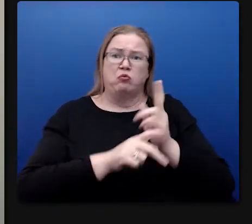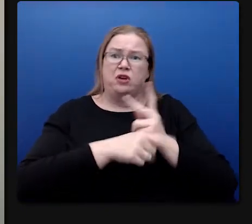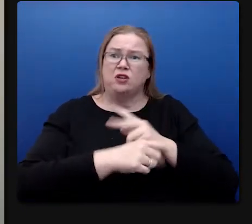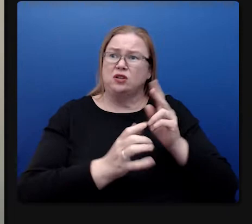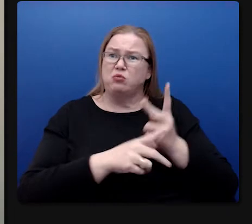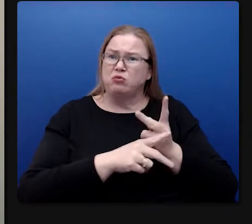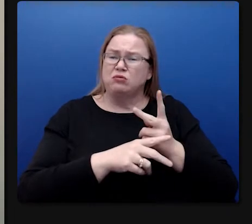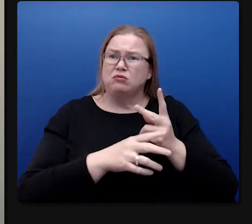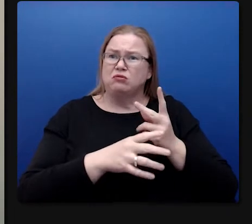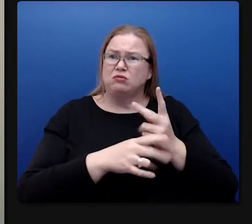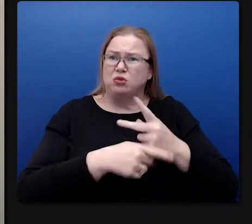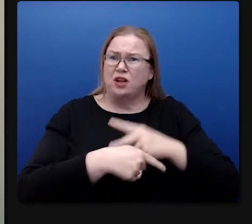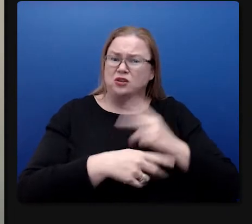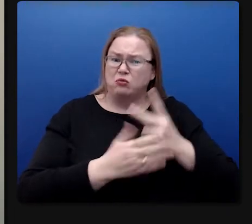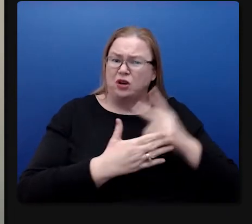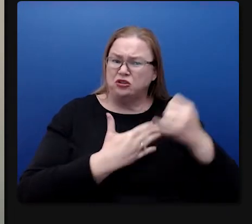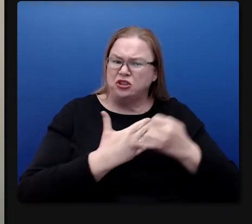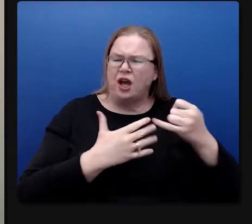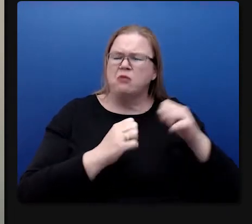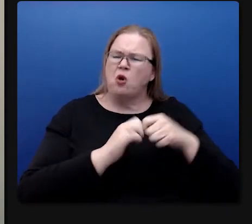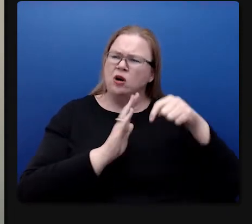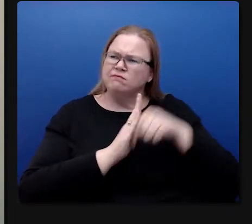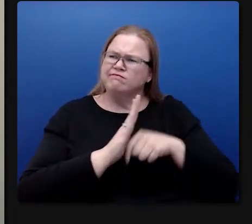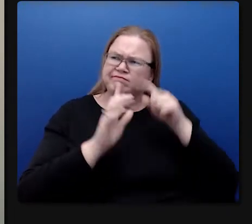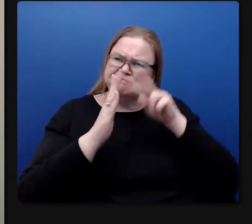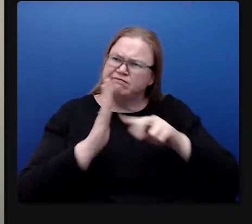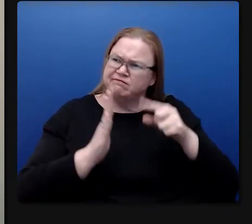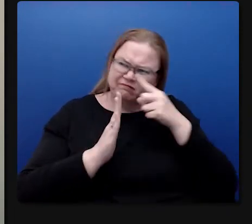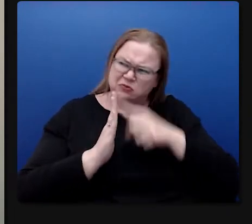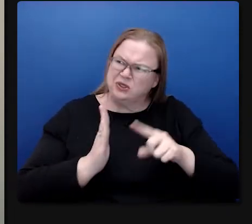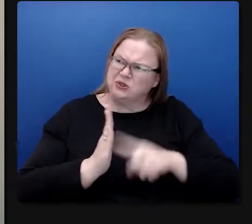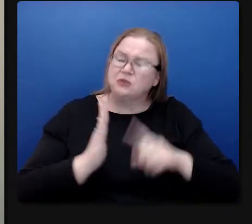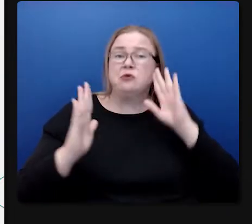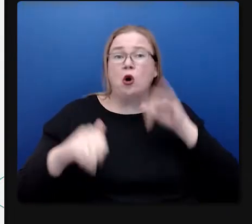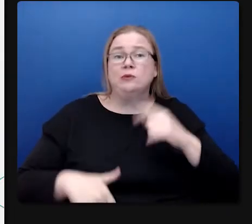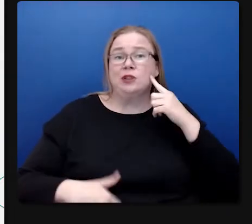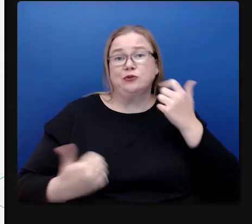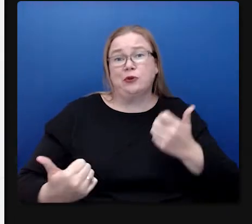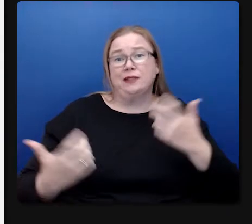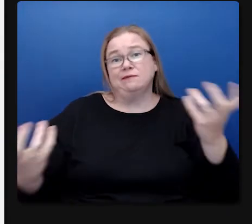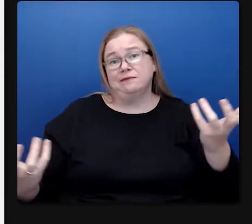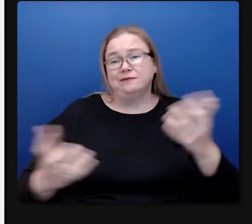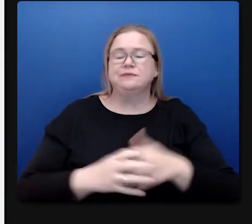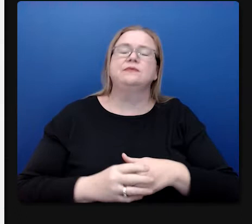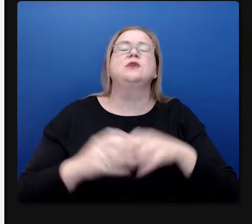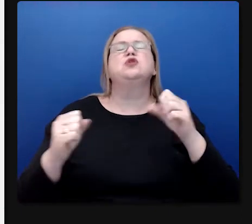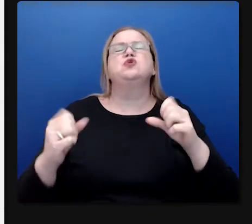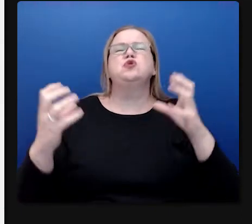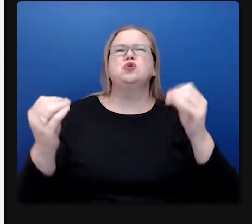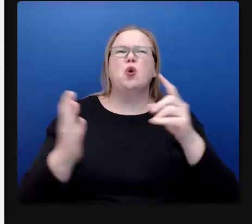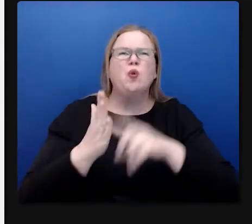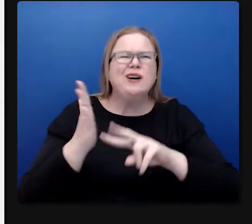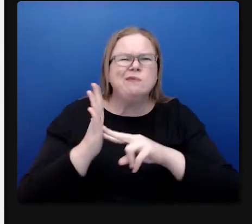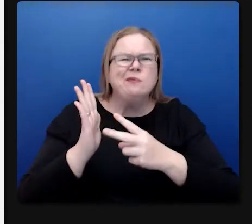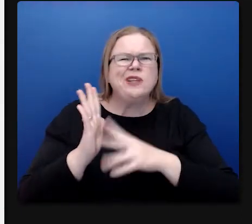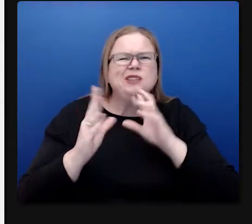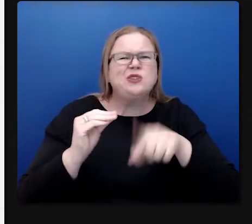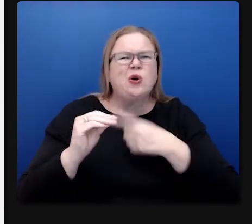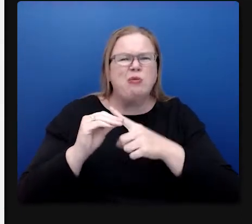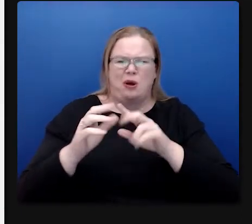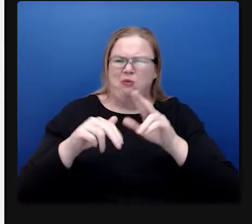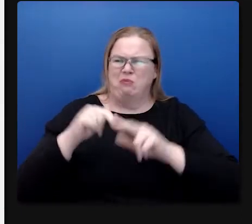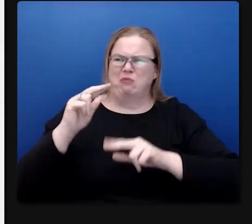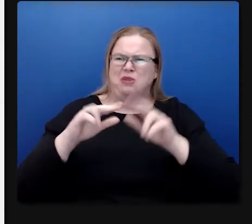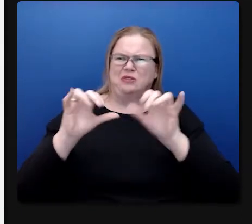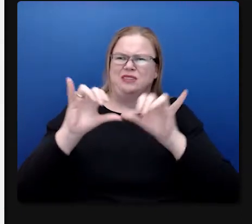production project? And share some resources to dive deeper. Hopefully that sounds great. So what do I mean when I talk about